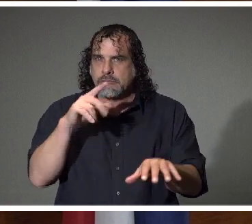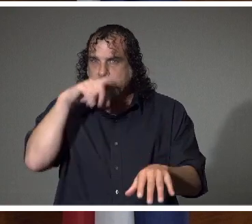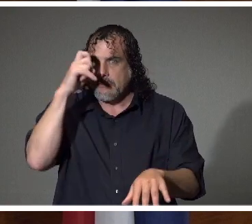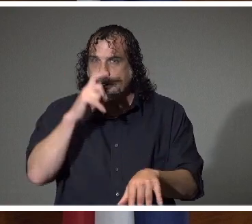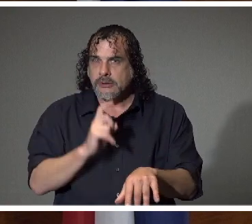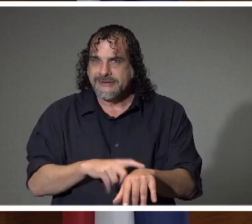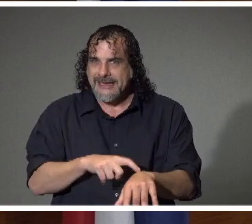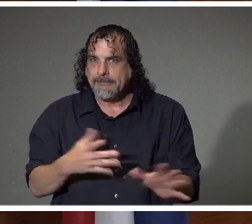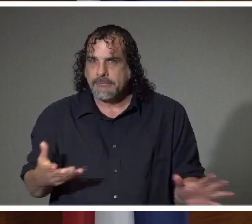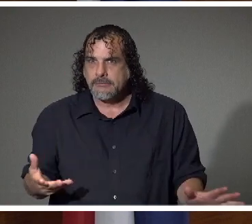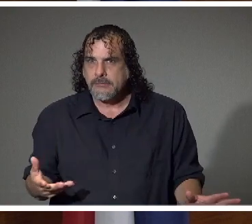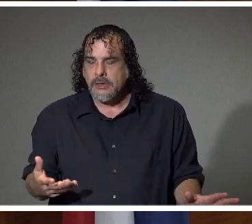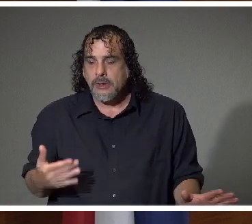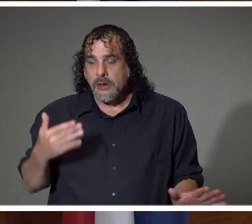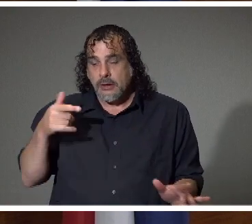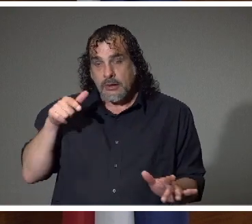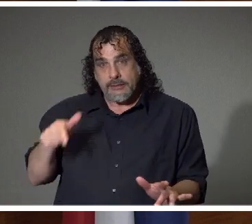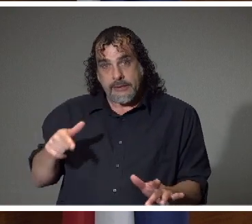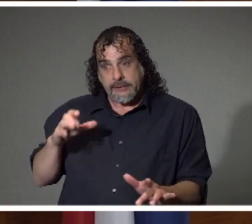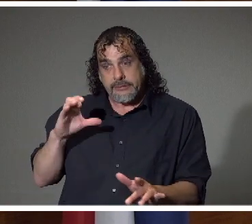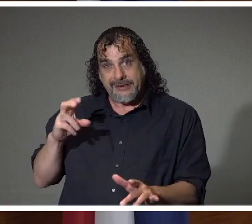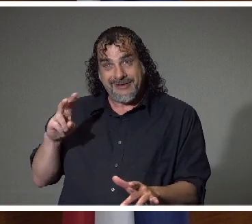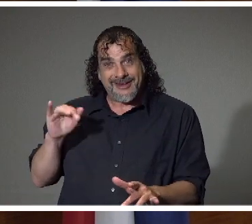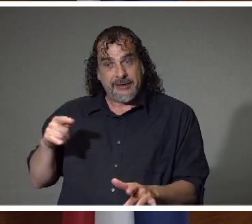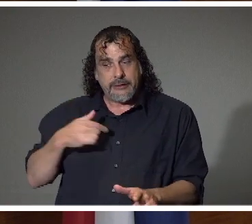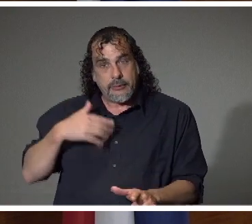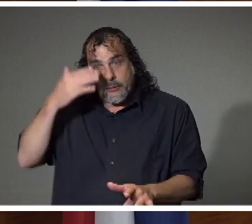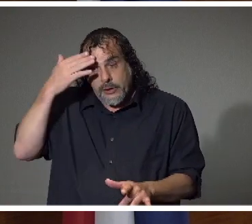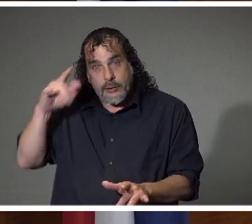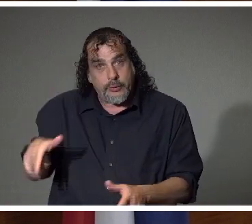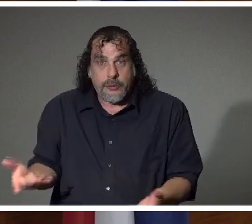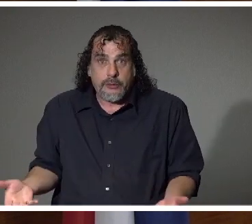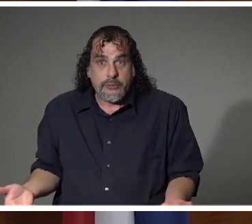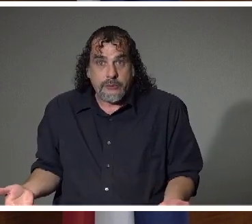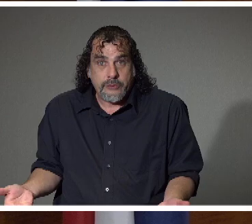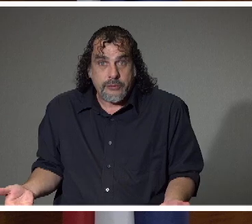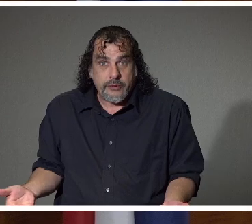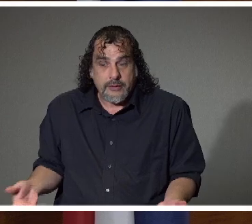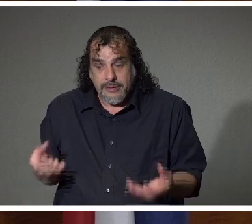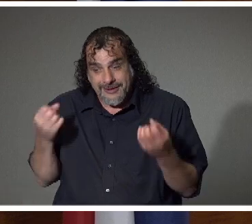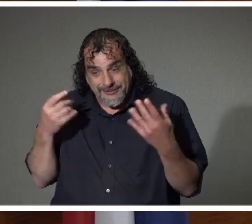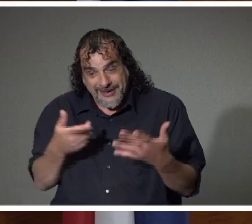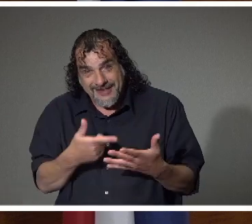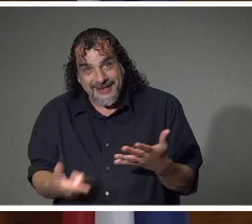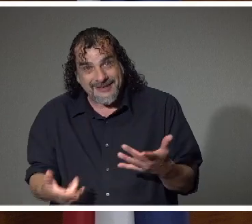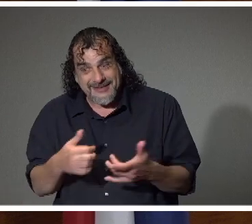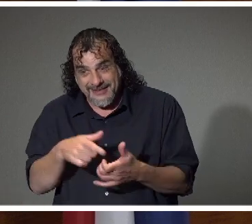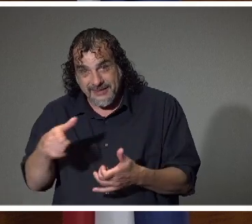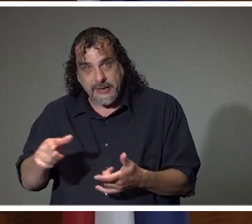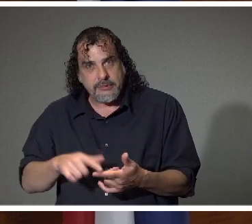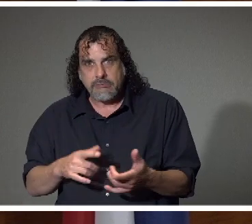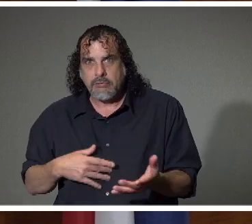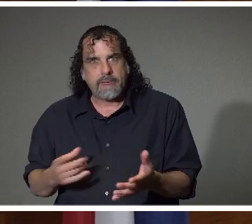summer. But we don't know if that's going to be the case with COVID-19 or not. There's been a lot of things about this virus that have